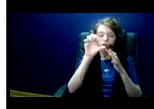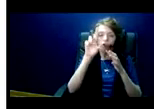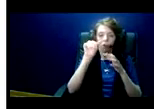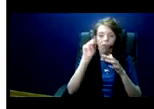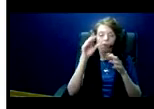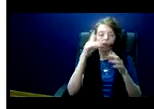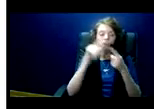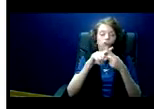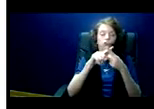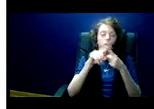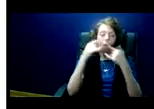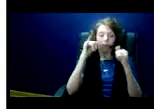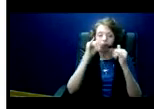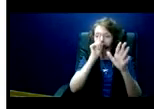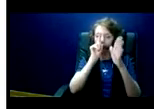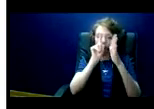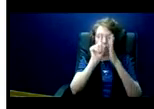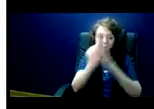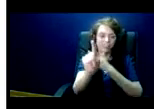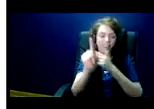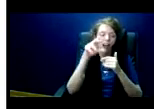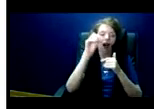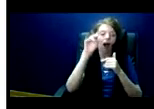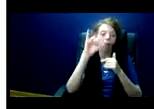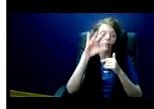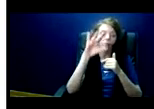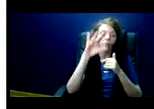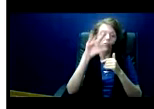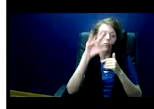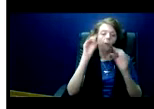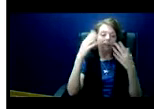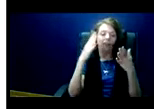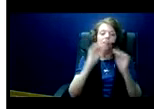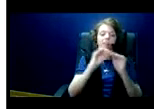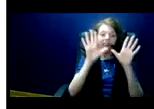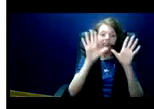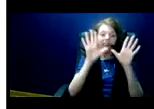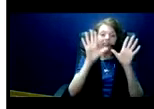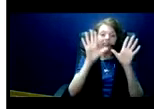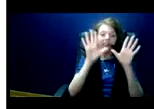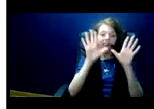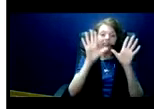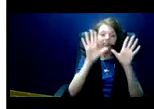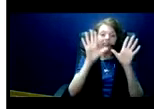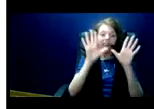this video. And we were able to give really clear instructions to our